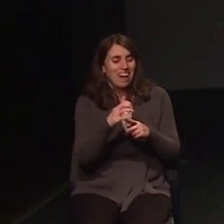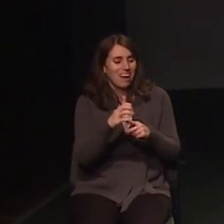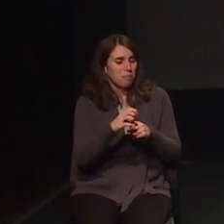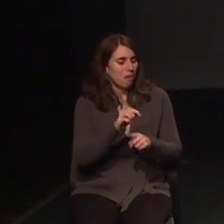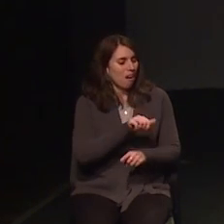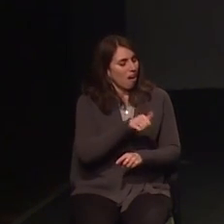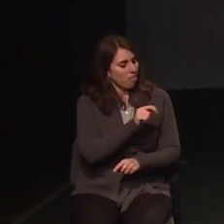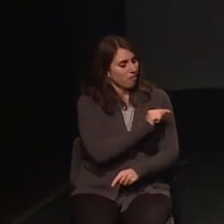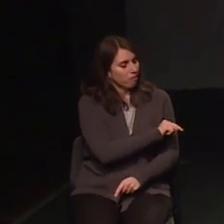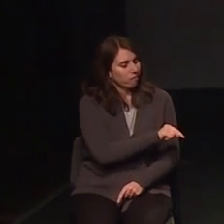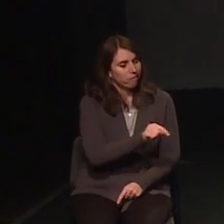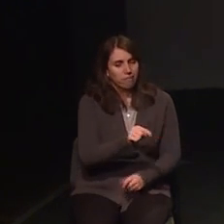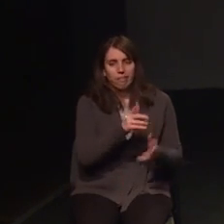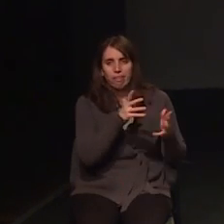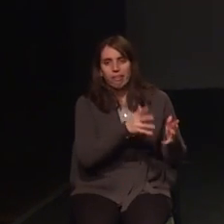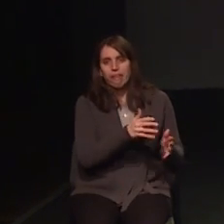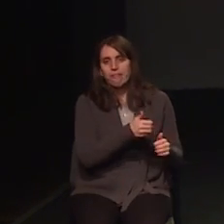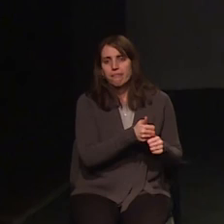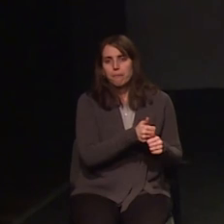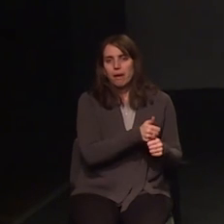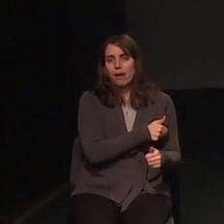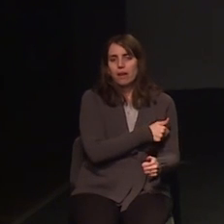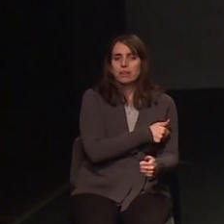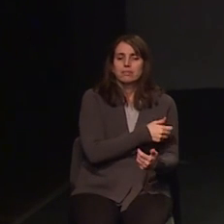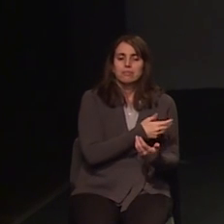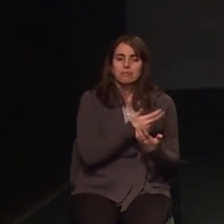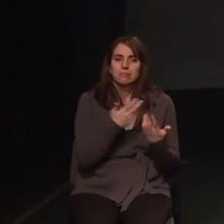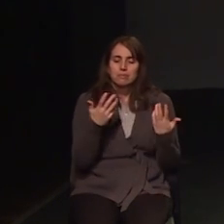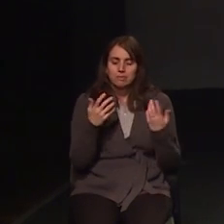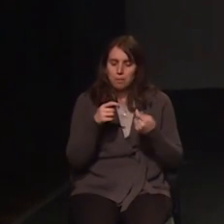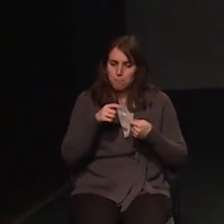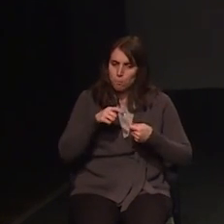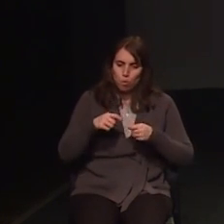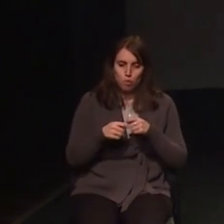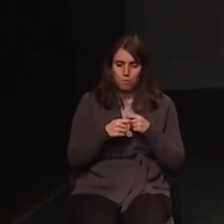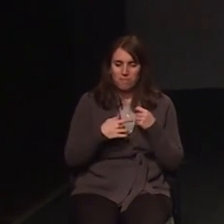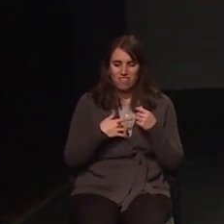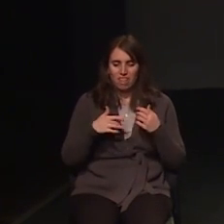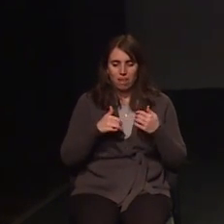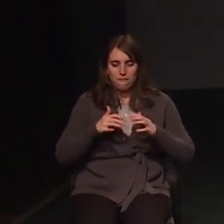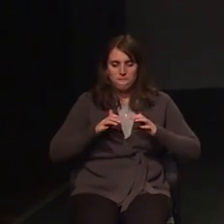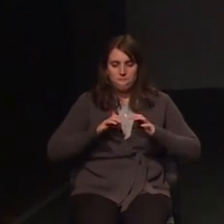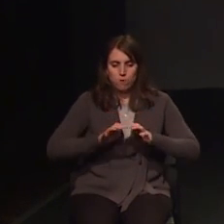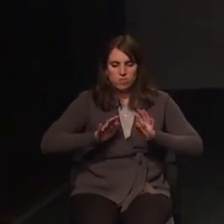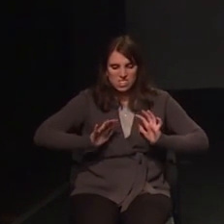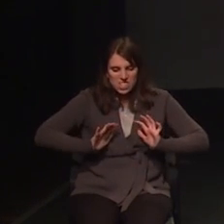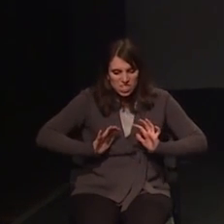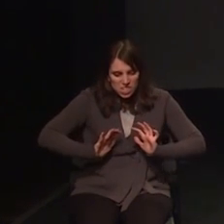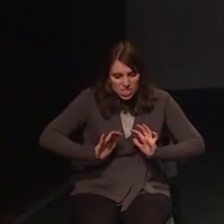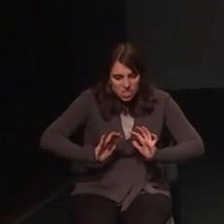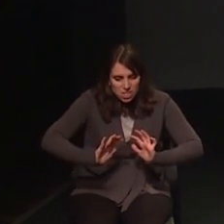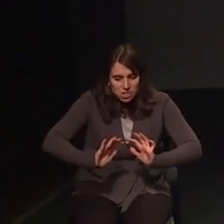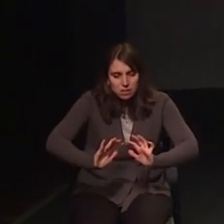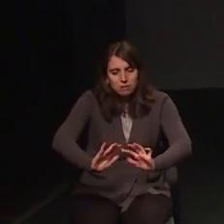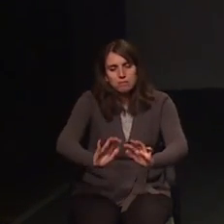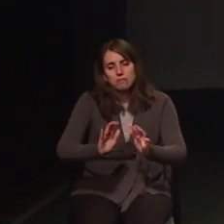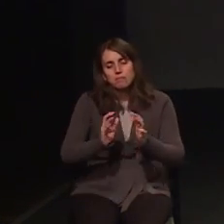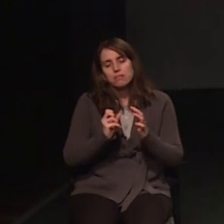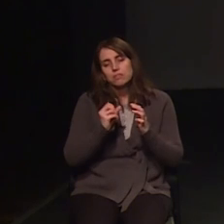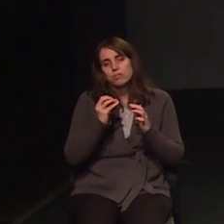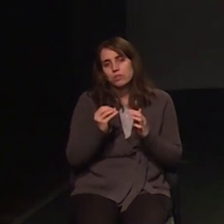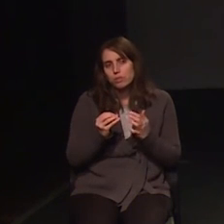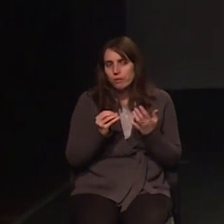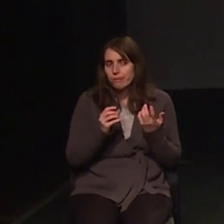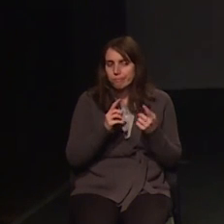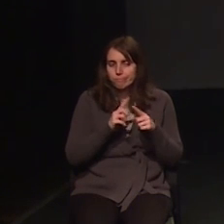from A to B. I think a lot of things are driving it, and all the sociologists and culture workers and so